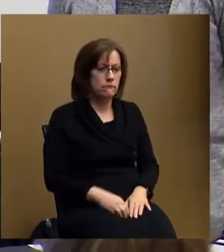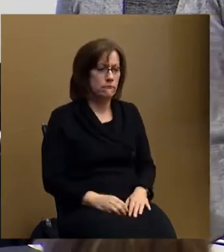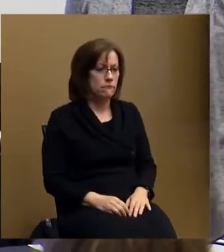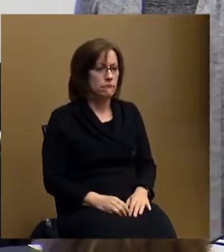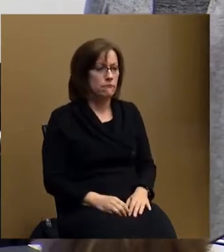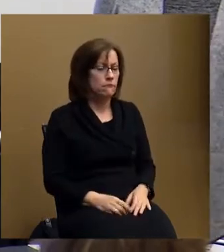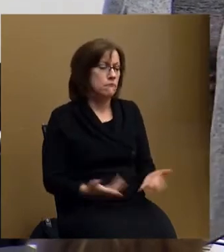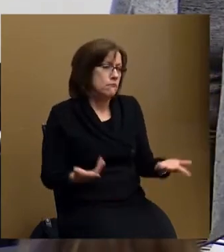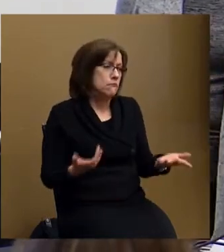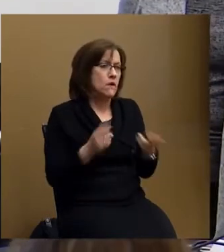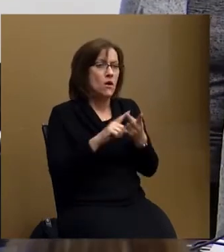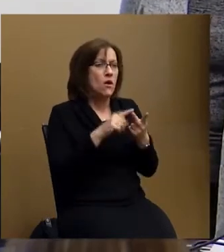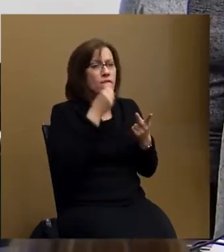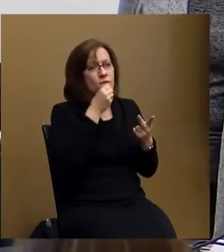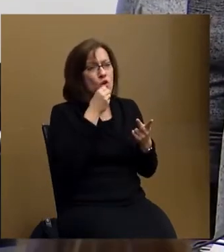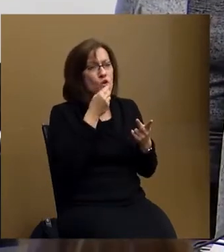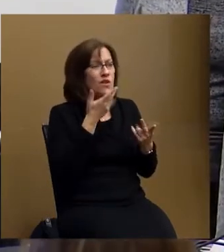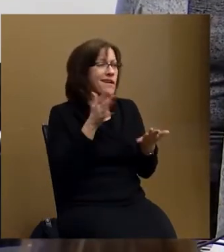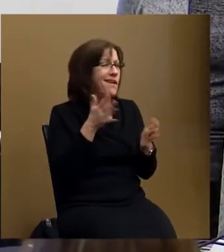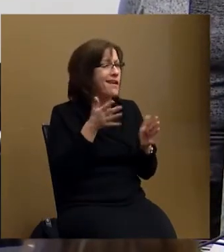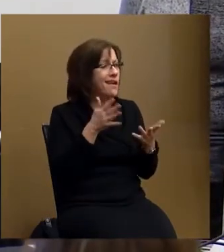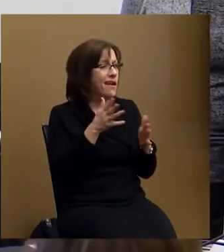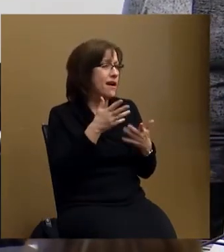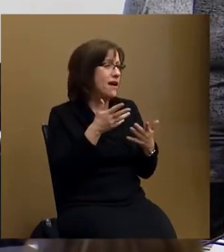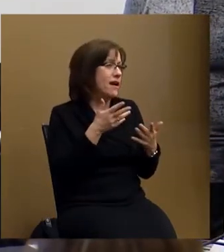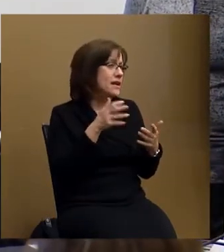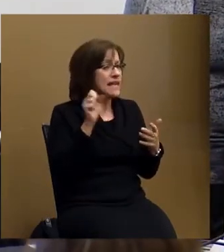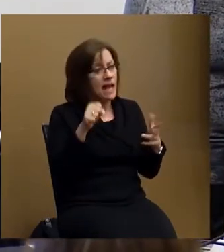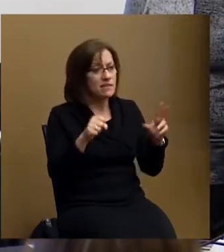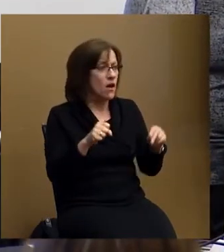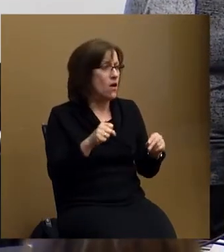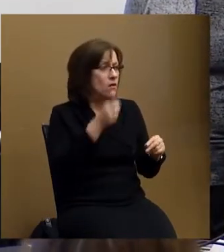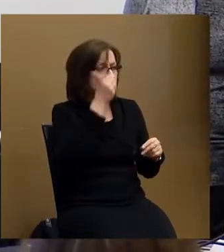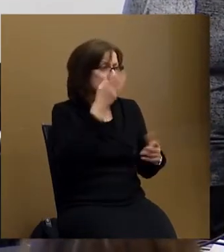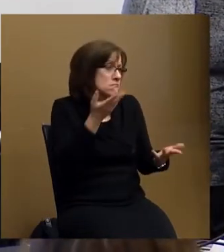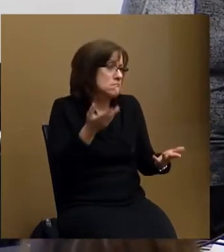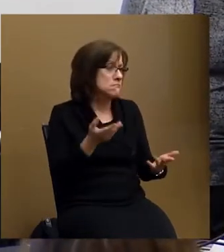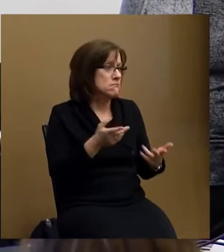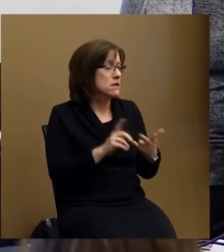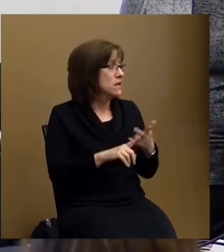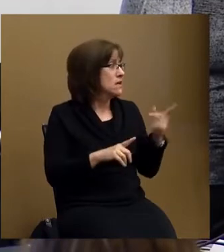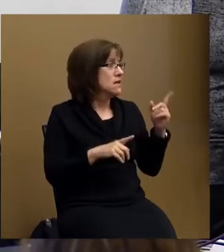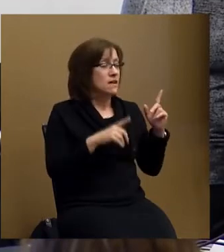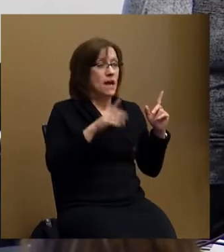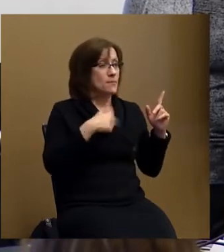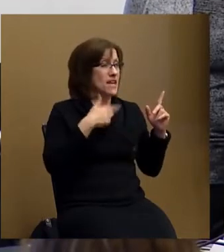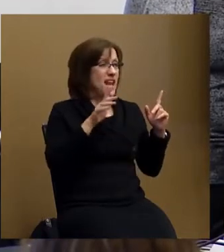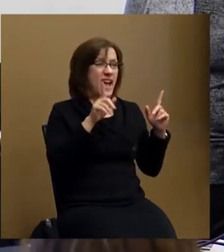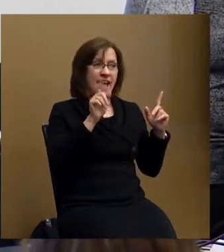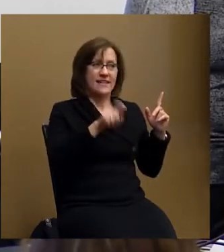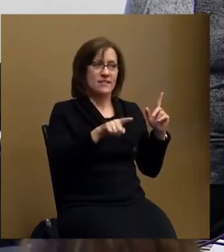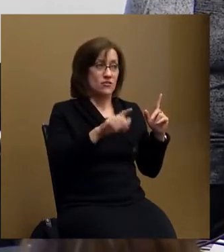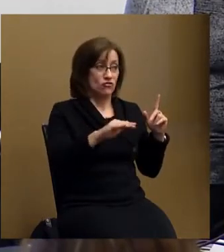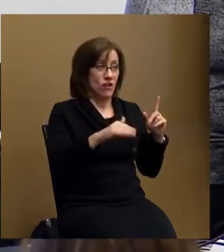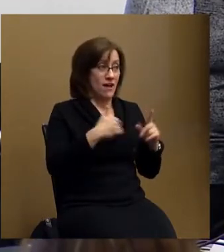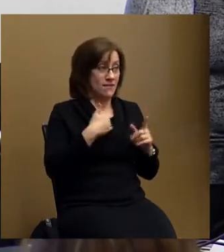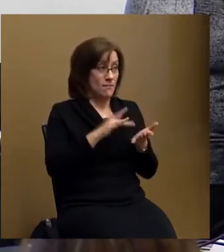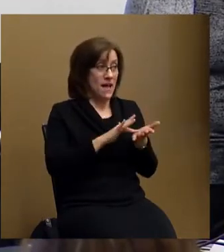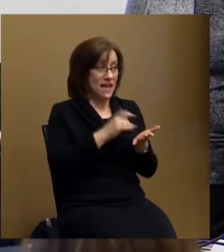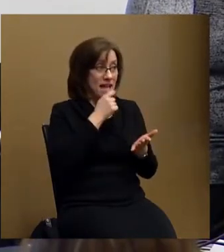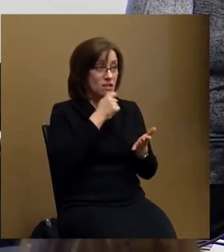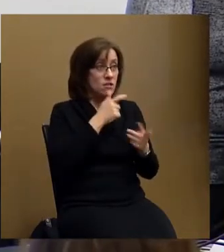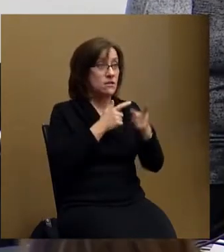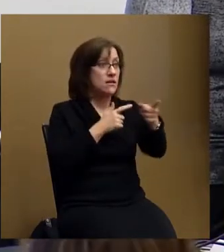Food is a give or take kind of situation. Is the child medicated? I'm going to ask that question because sometimes